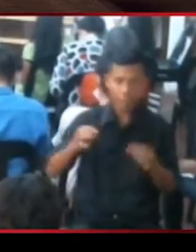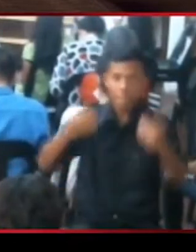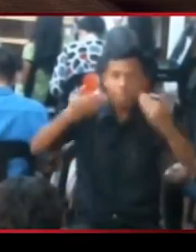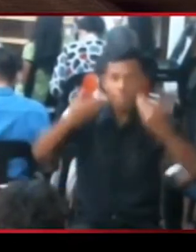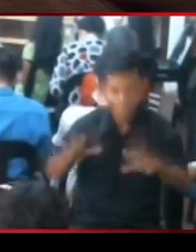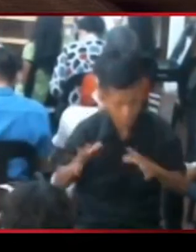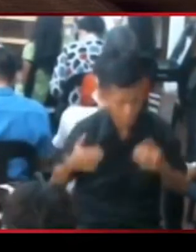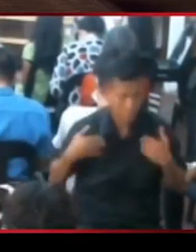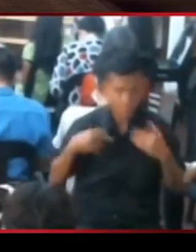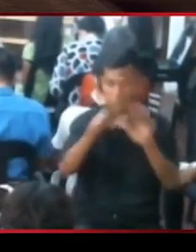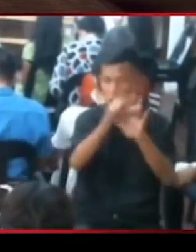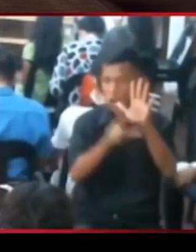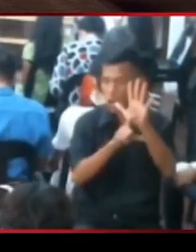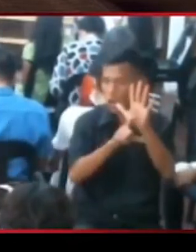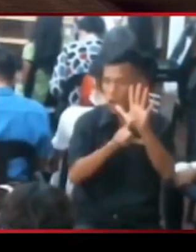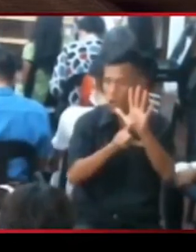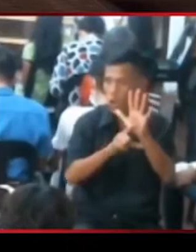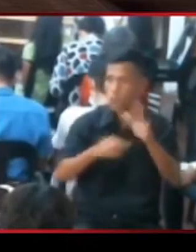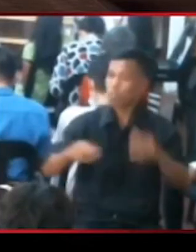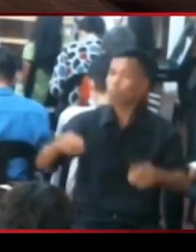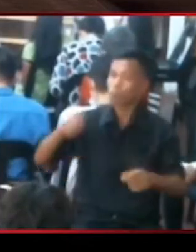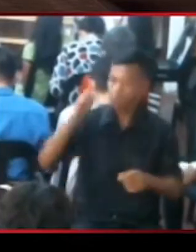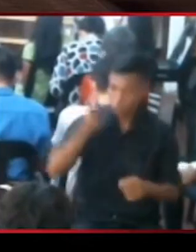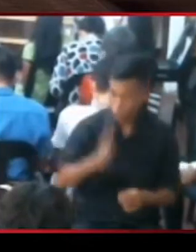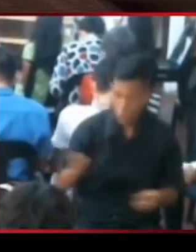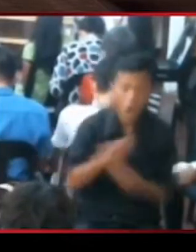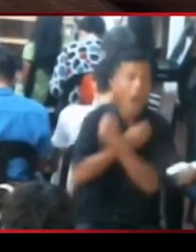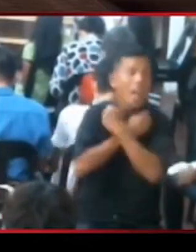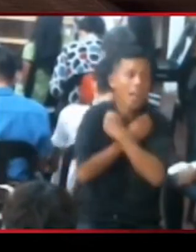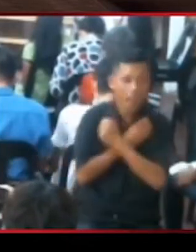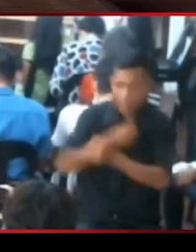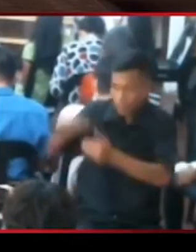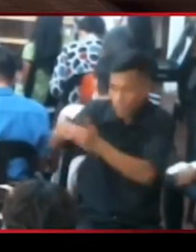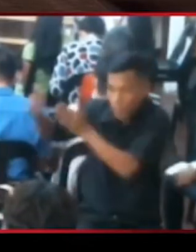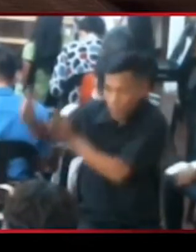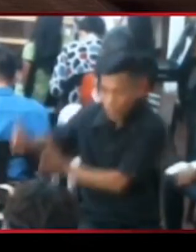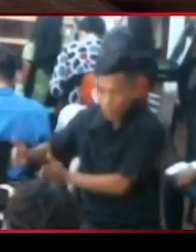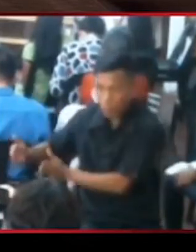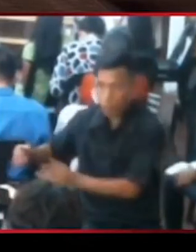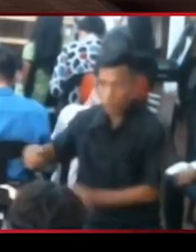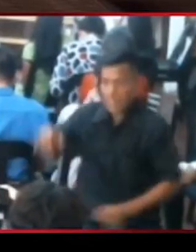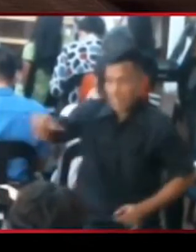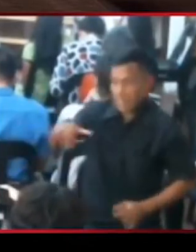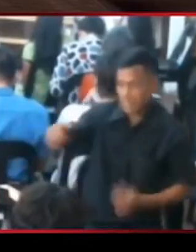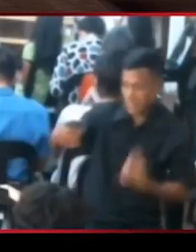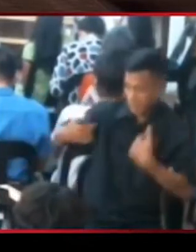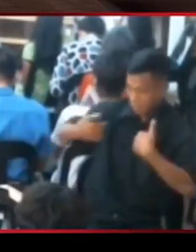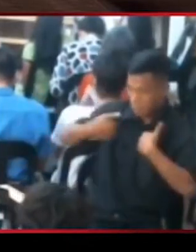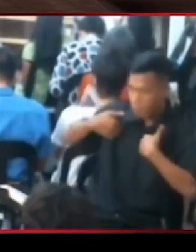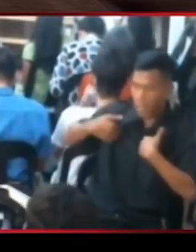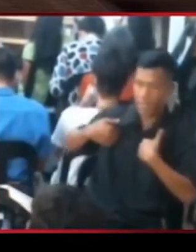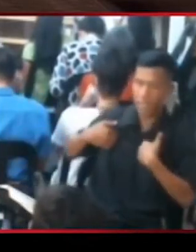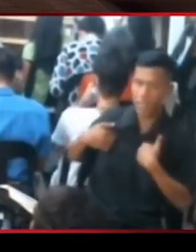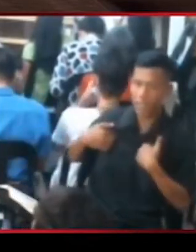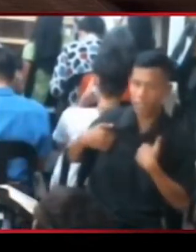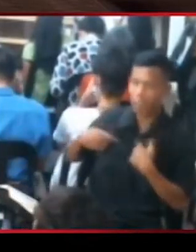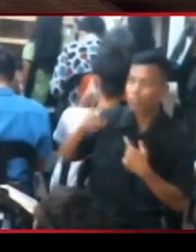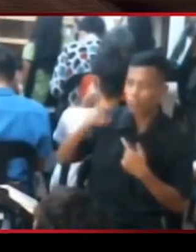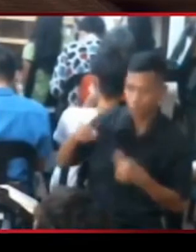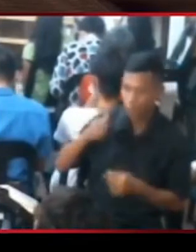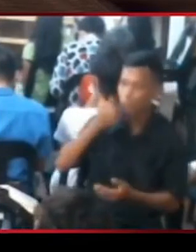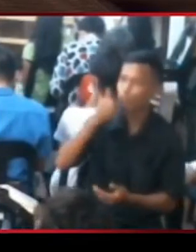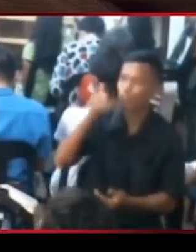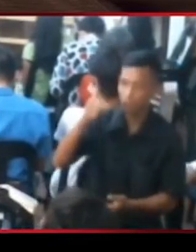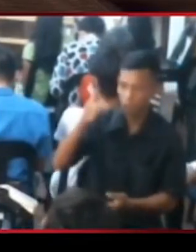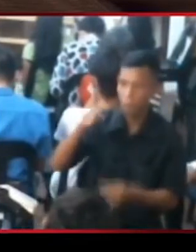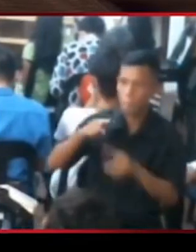according to the scripture, thou shalt love thy neighbor as thyself, ye do well.